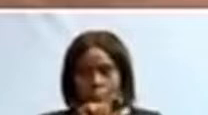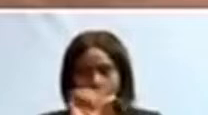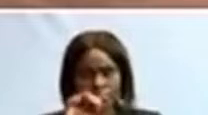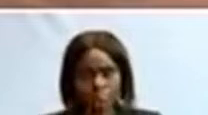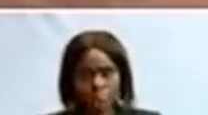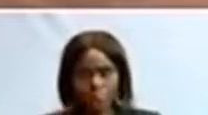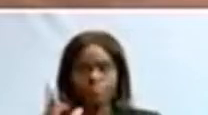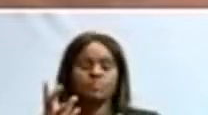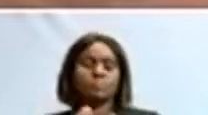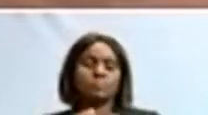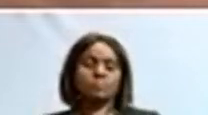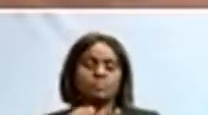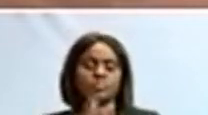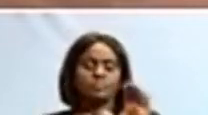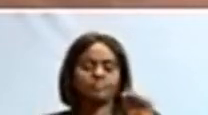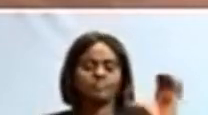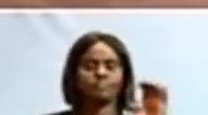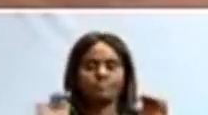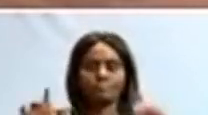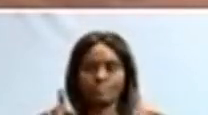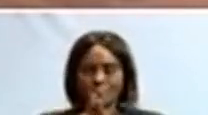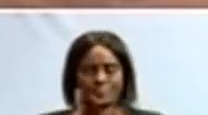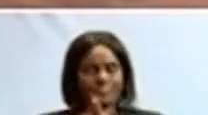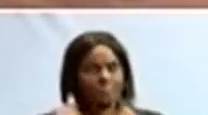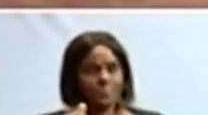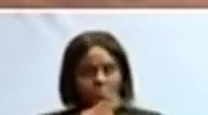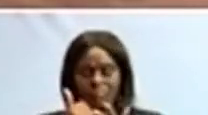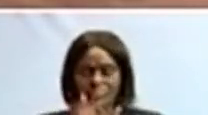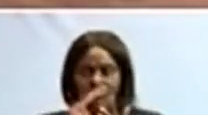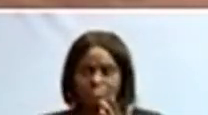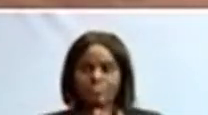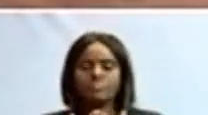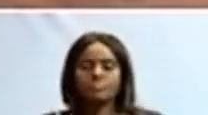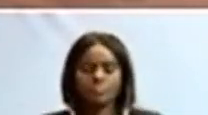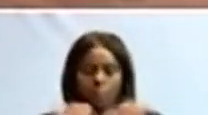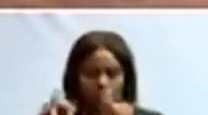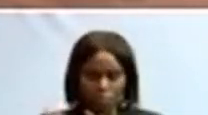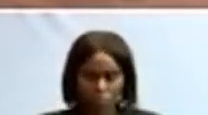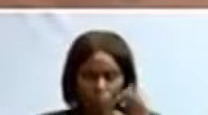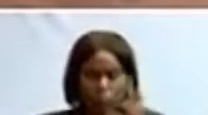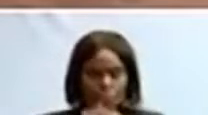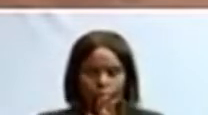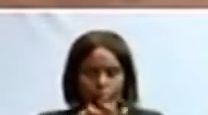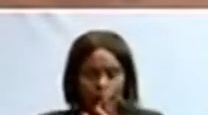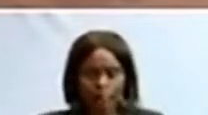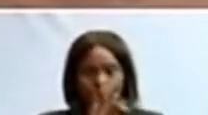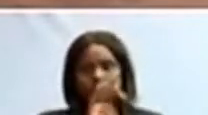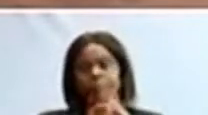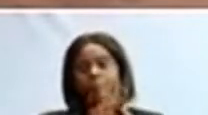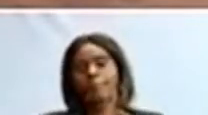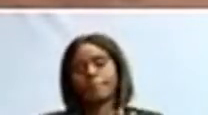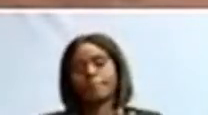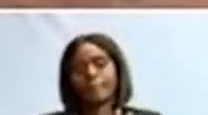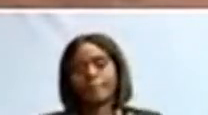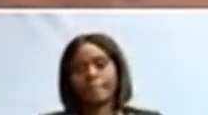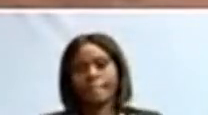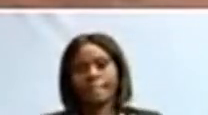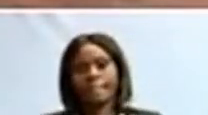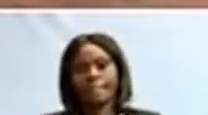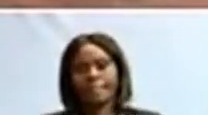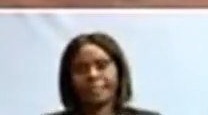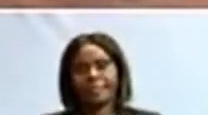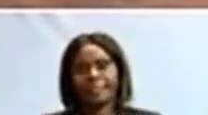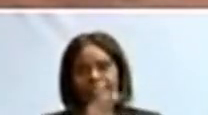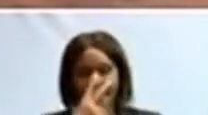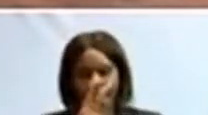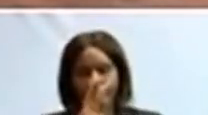20% capital components are now being implemented under CDF.